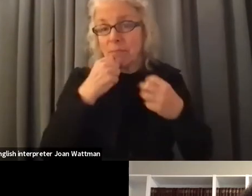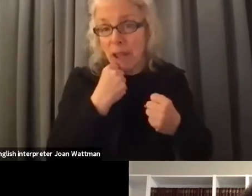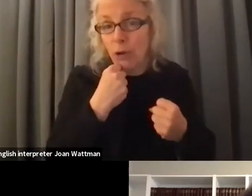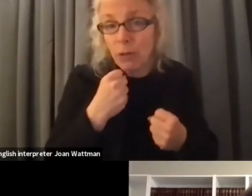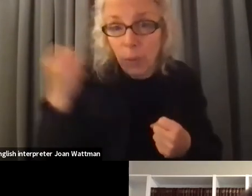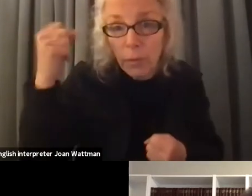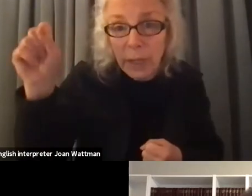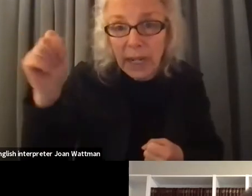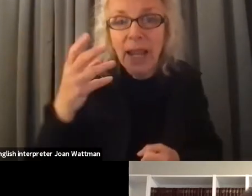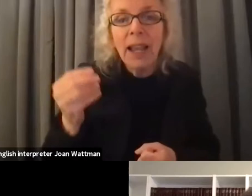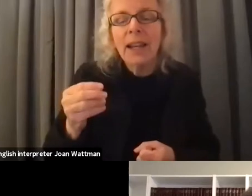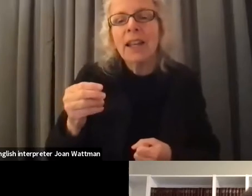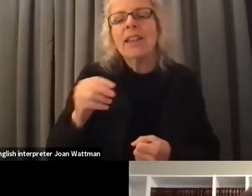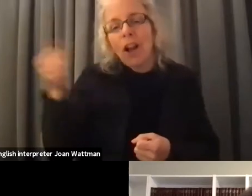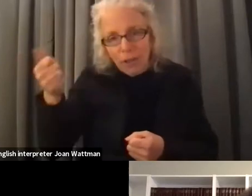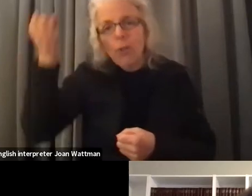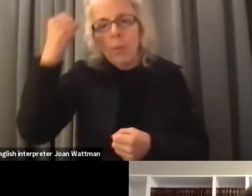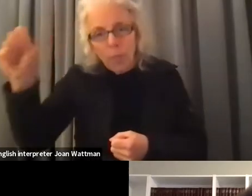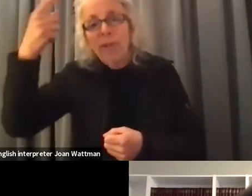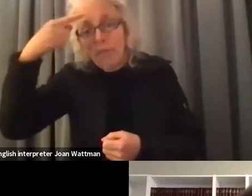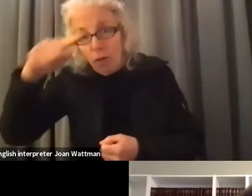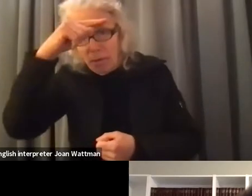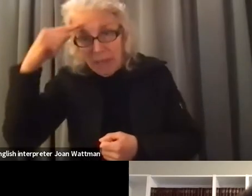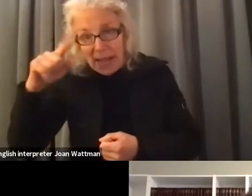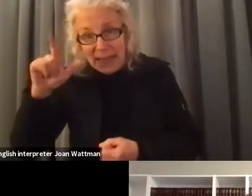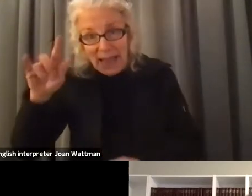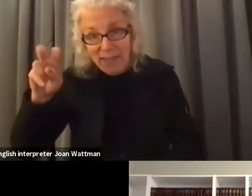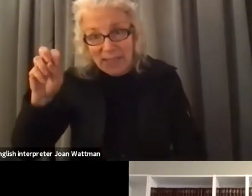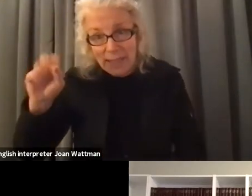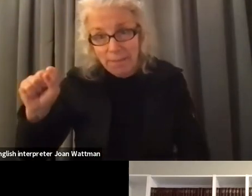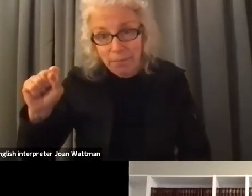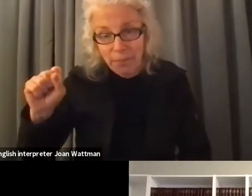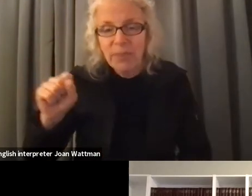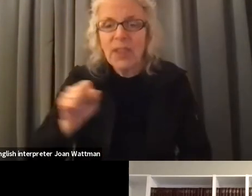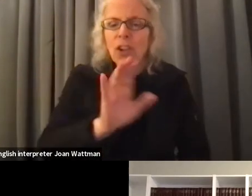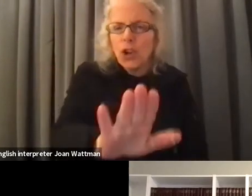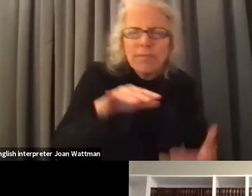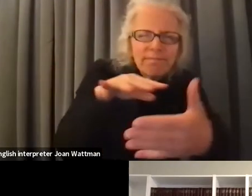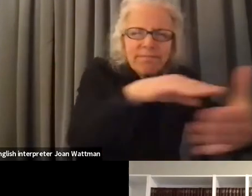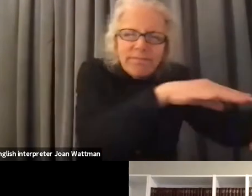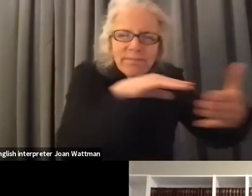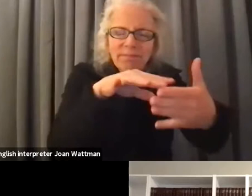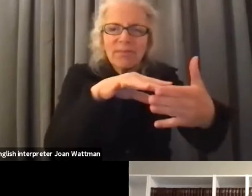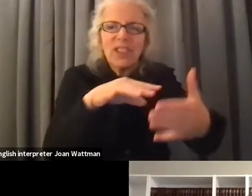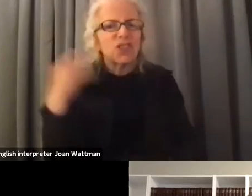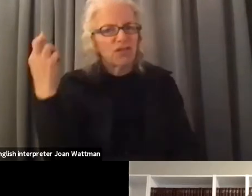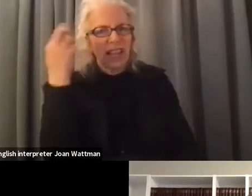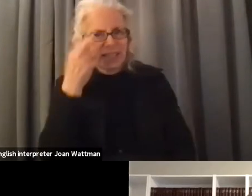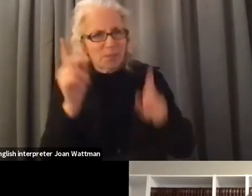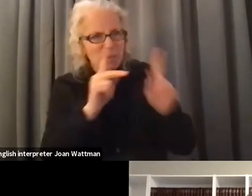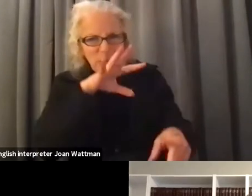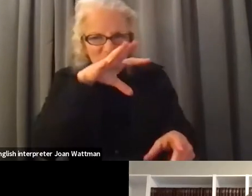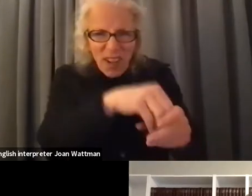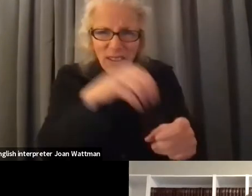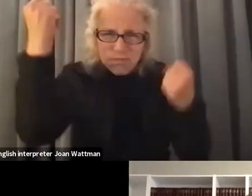and movement for Black lives. In this study, Ransby highlights the transformative nature of this